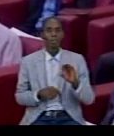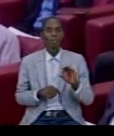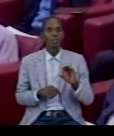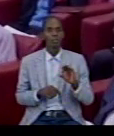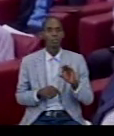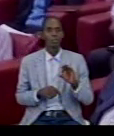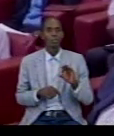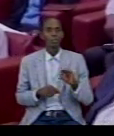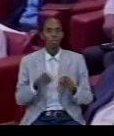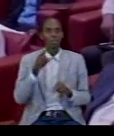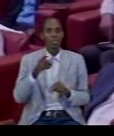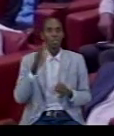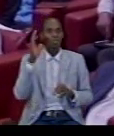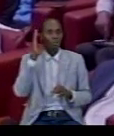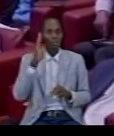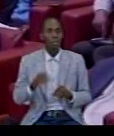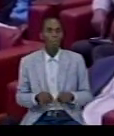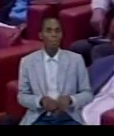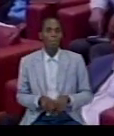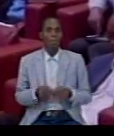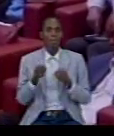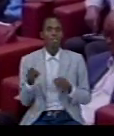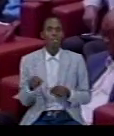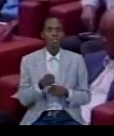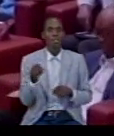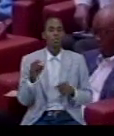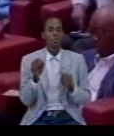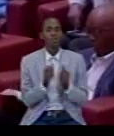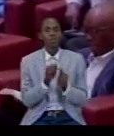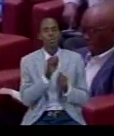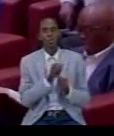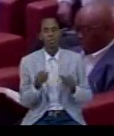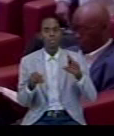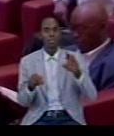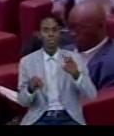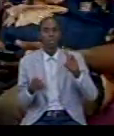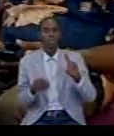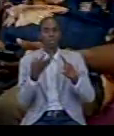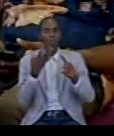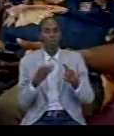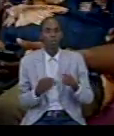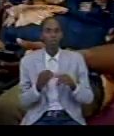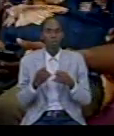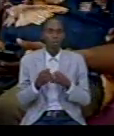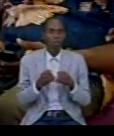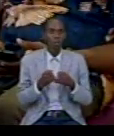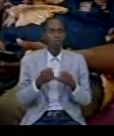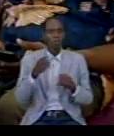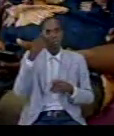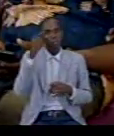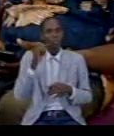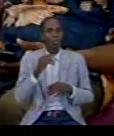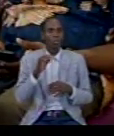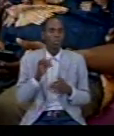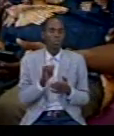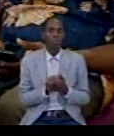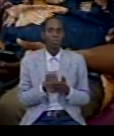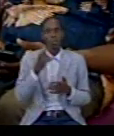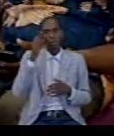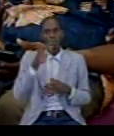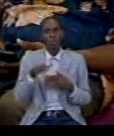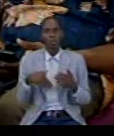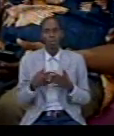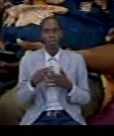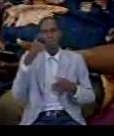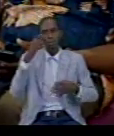in verse 9 it says, thou shalt break them with a rod of iron, because all judgment have been given to the hand of